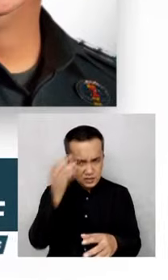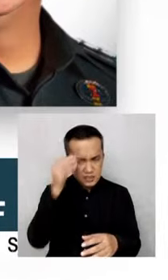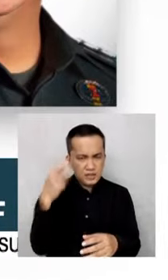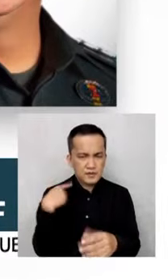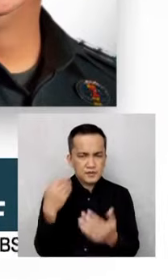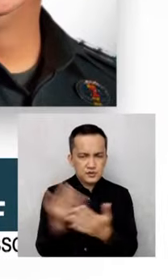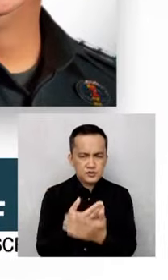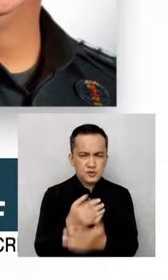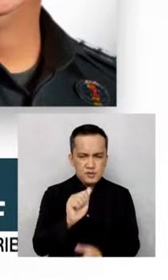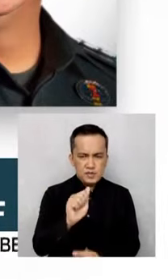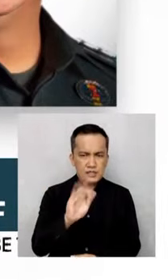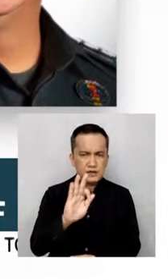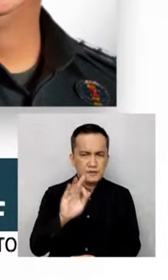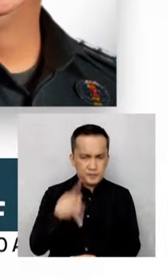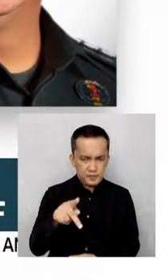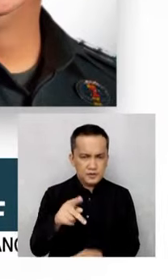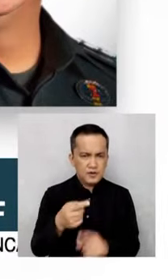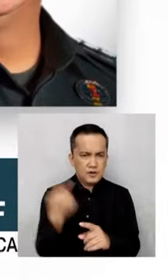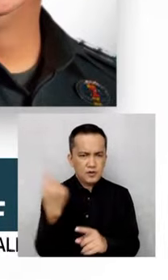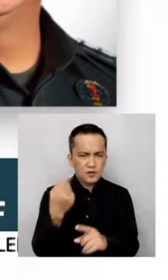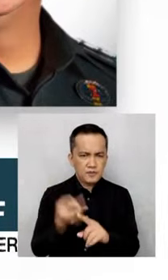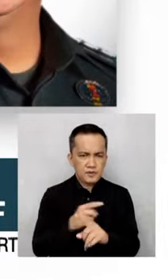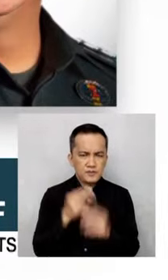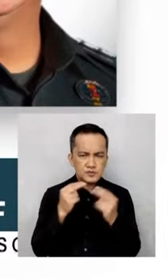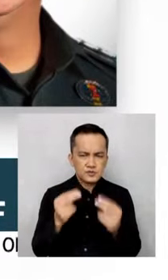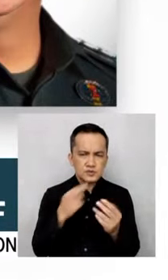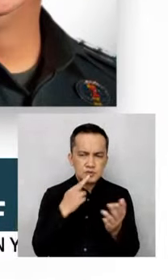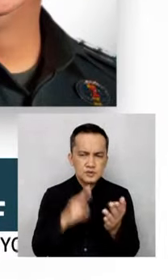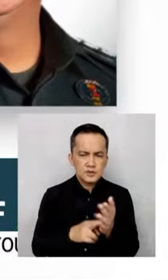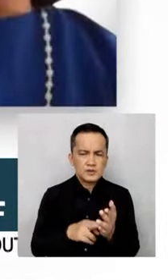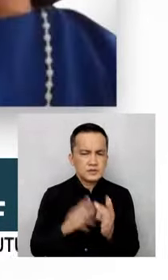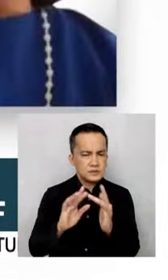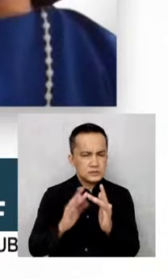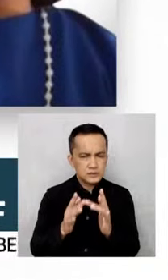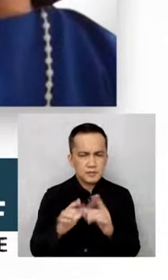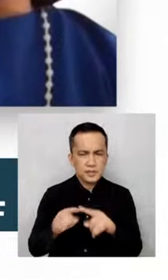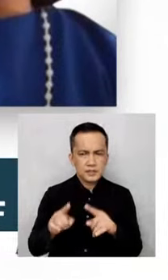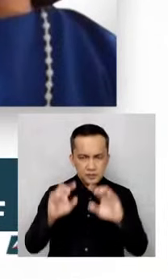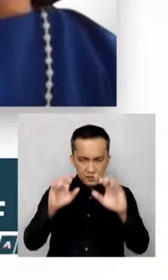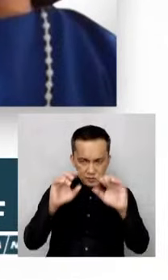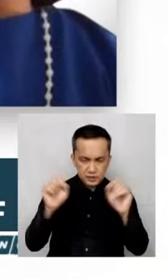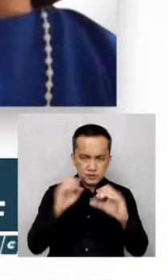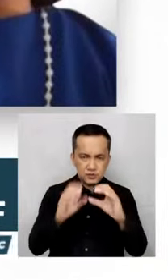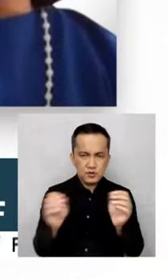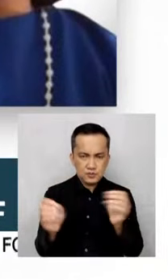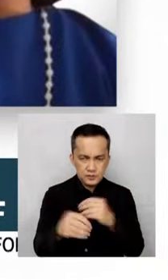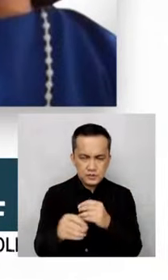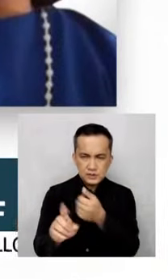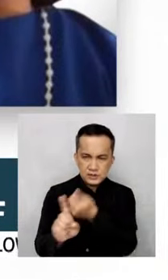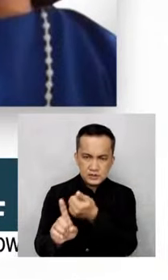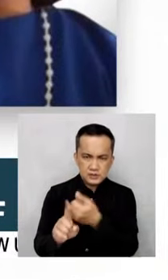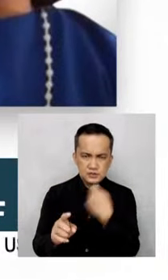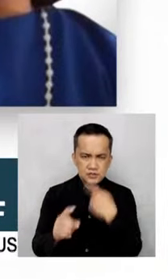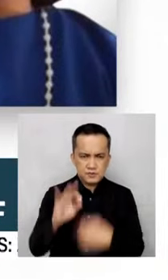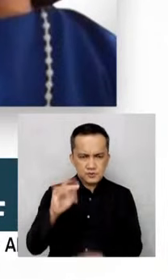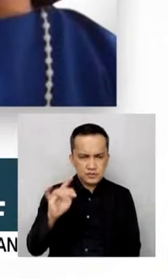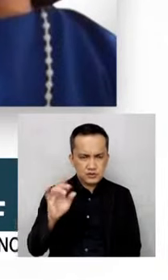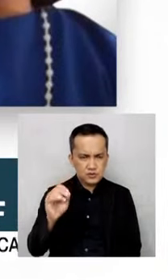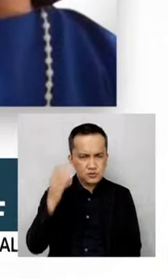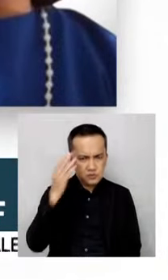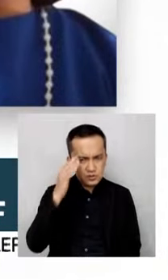of staff, only from news reports and social media. But the presidential communications office insists Faustino knew of